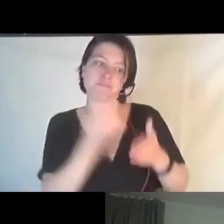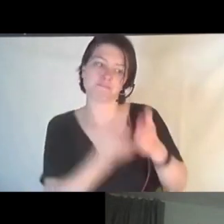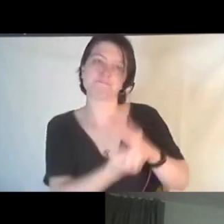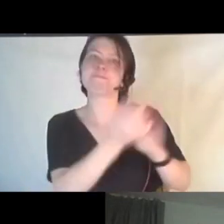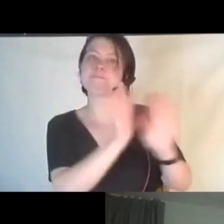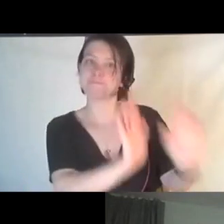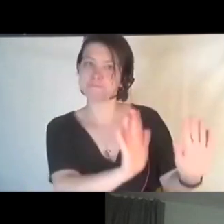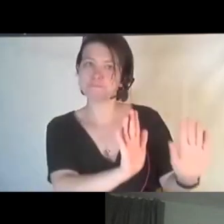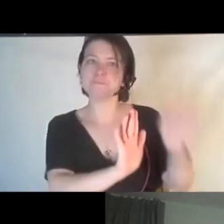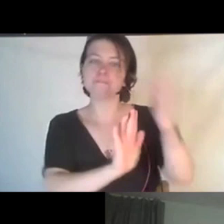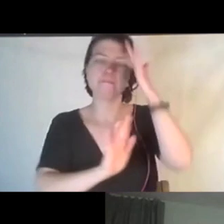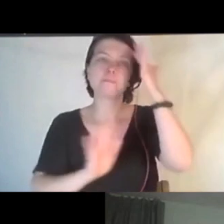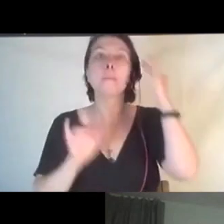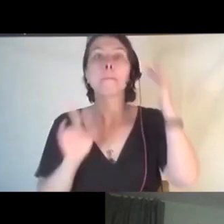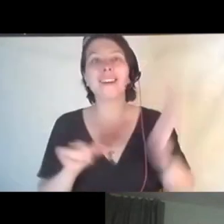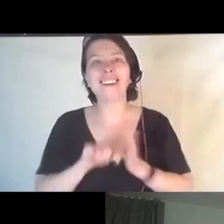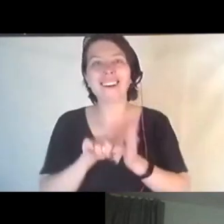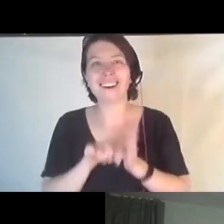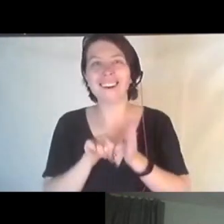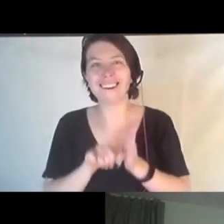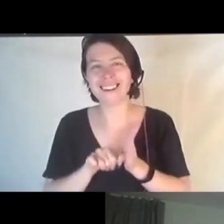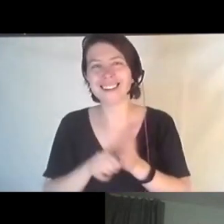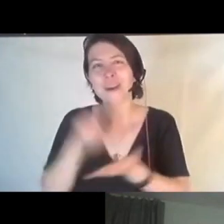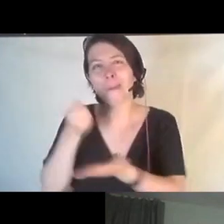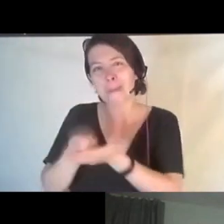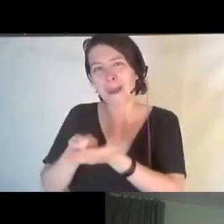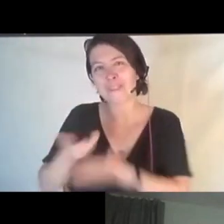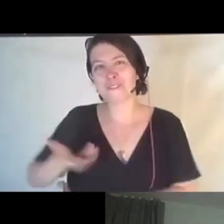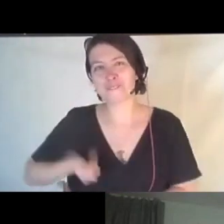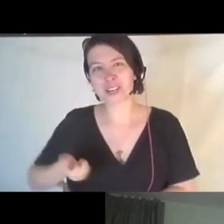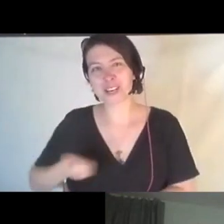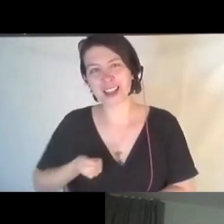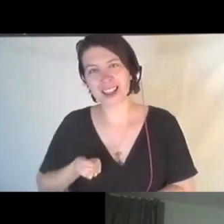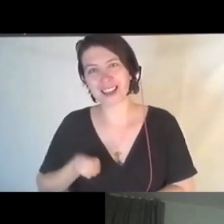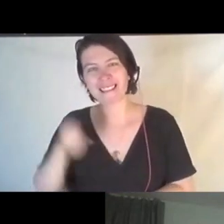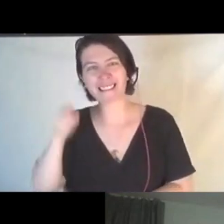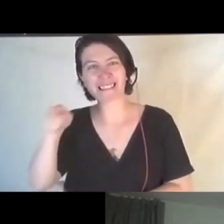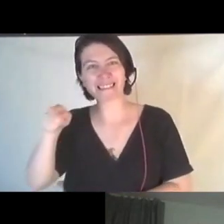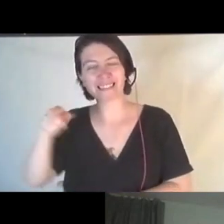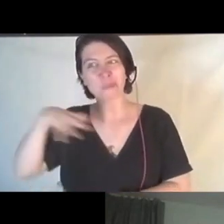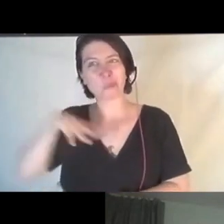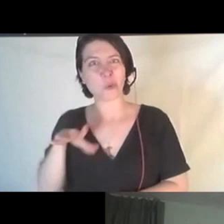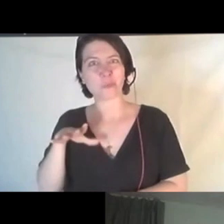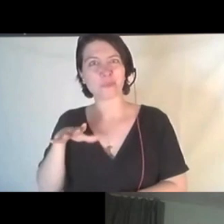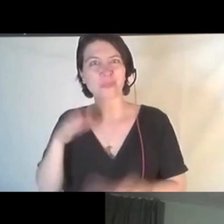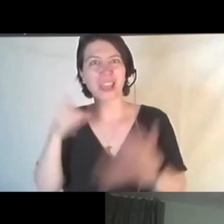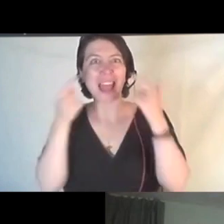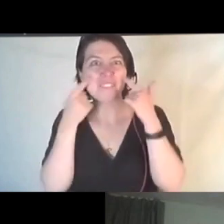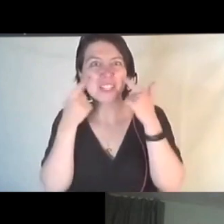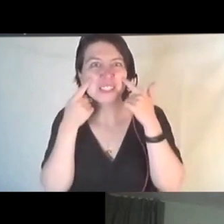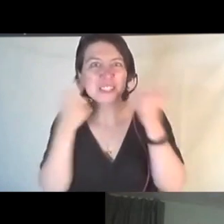But it makes it hard when you're trying to apply for funding and somebody wants complete concrete evidence that Nena's sort